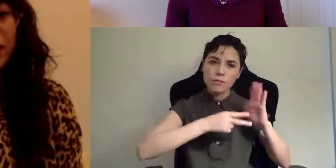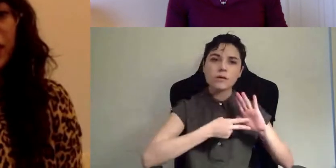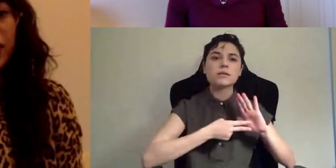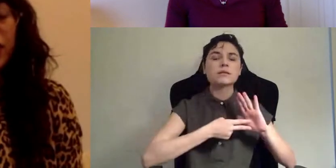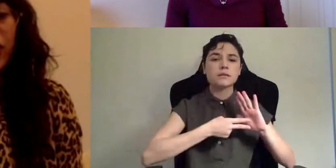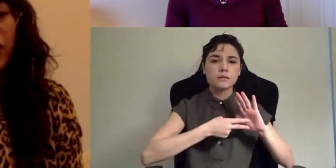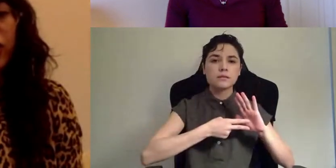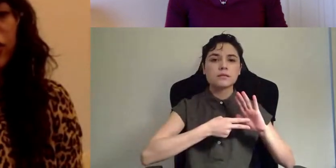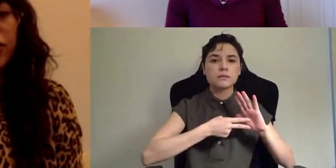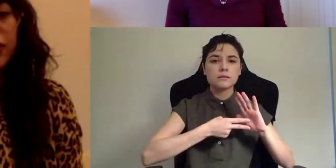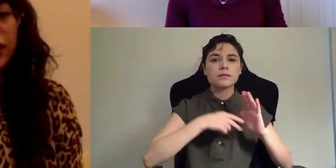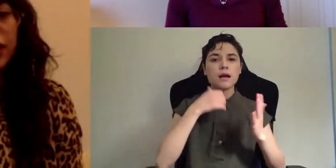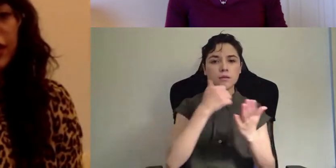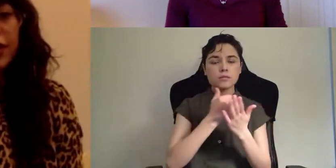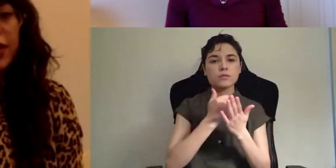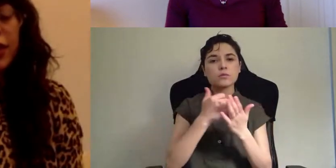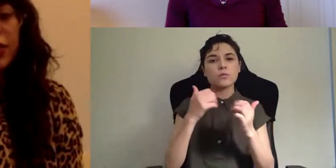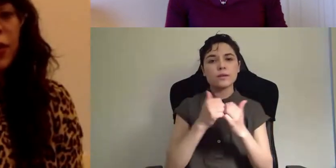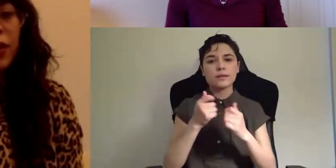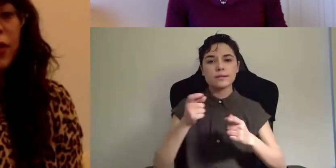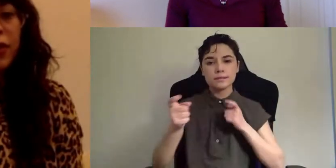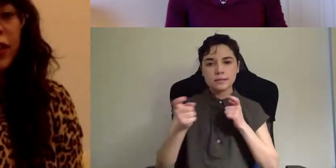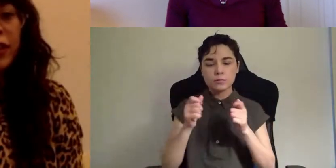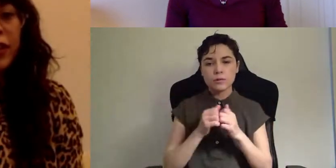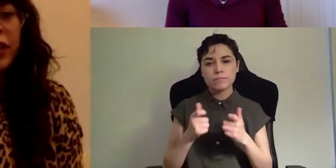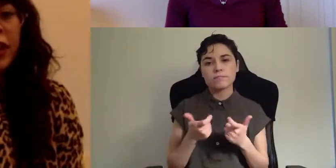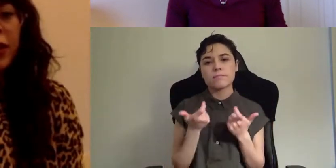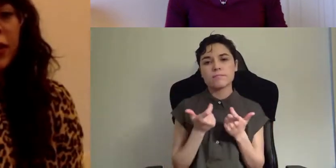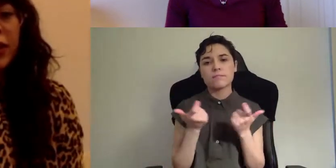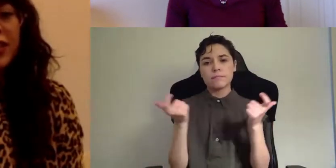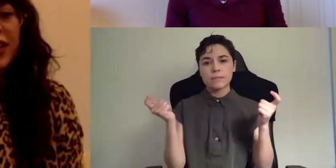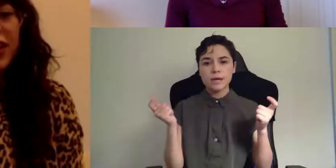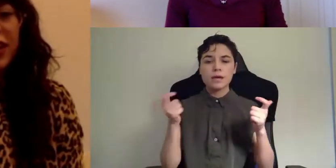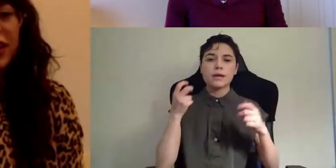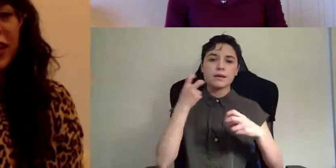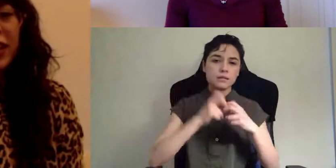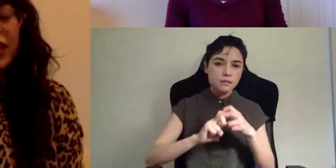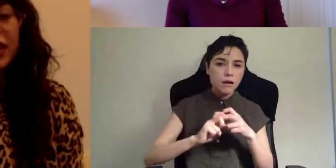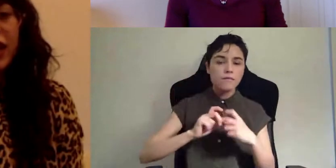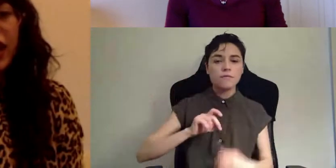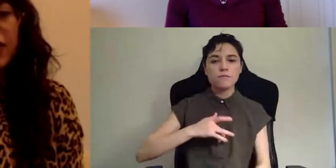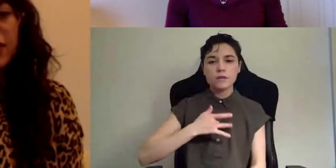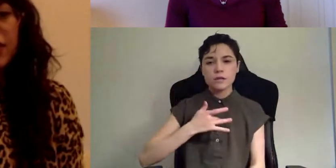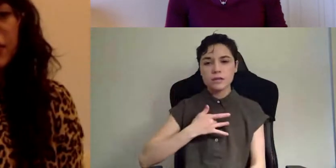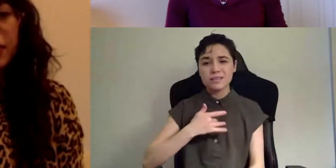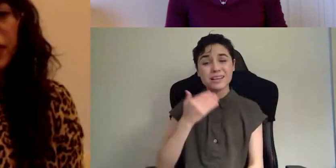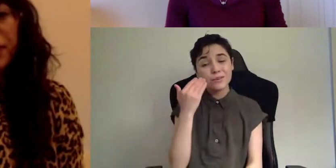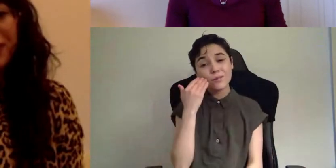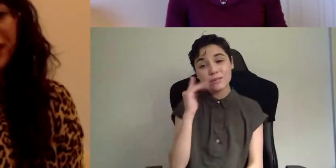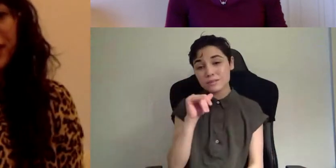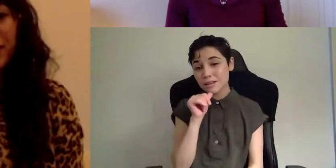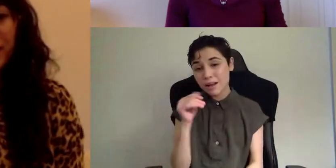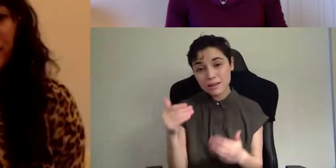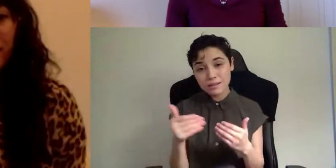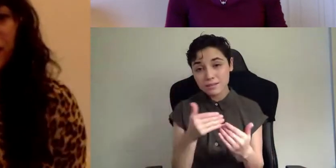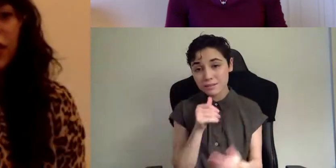those really big, hard feelings as well. I know that's not a easy task, but